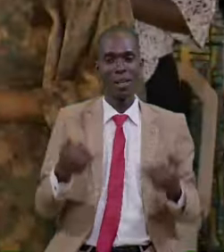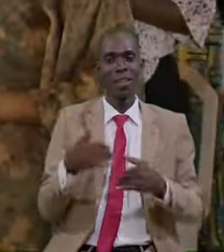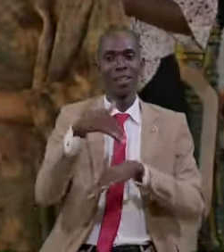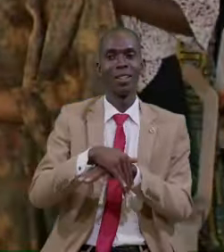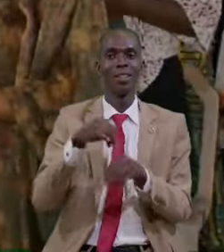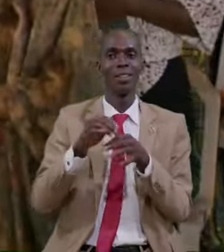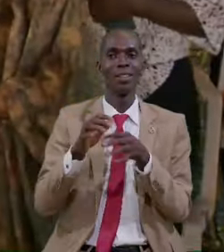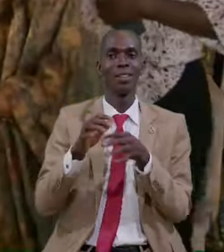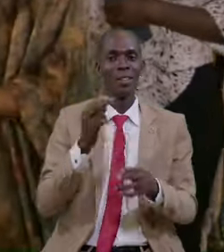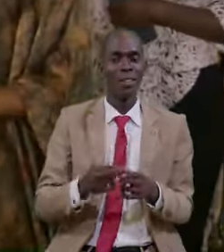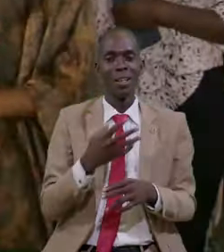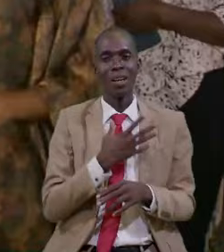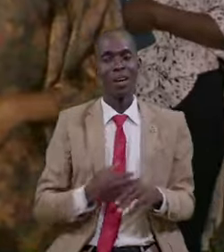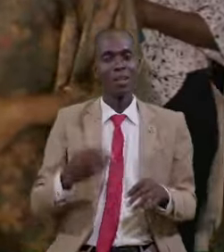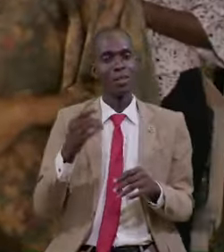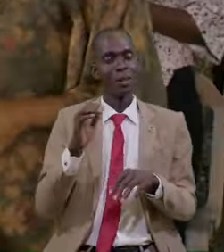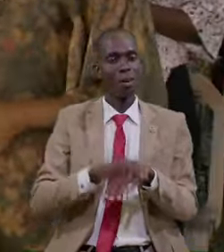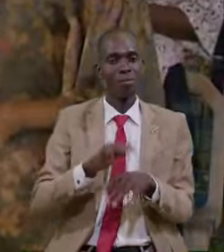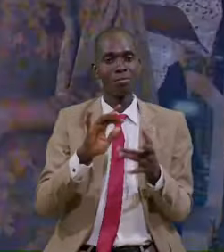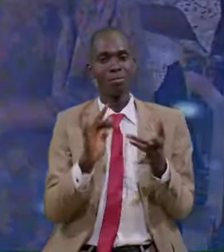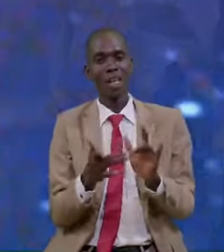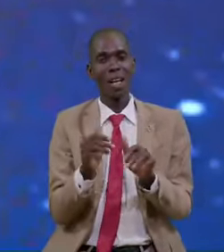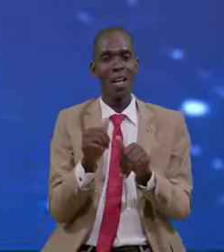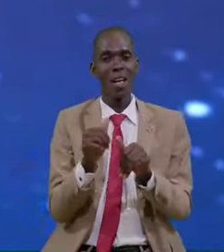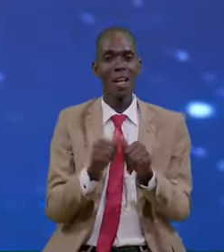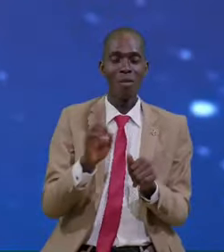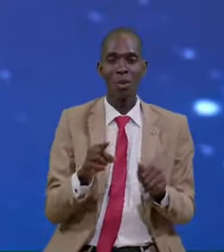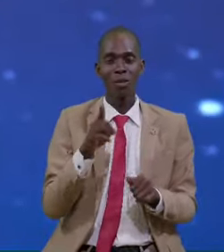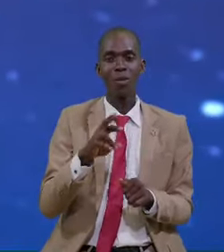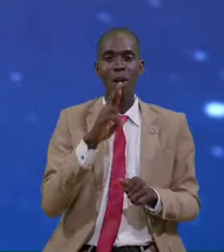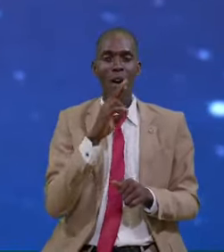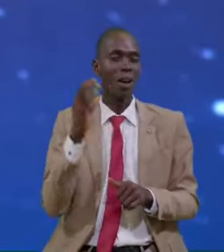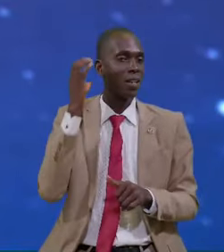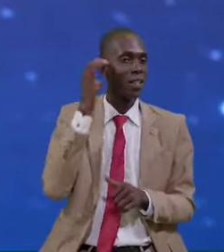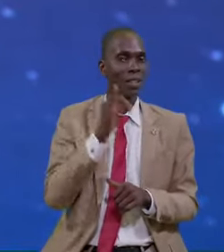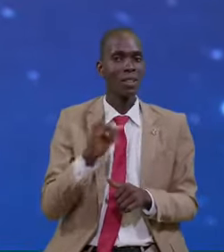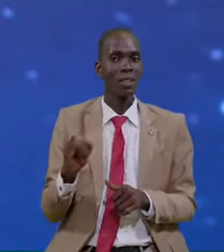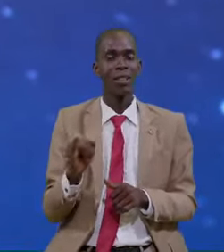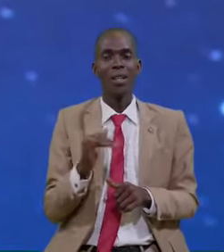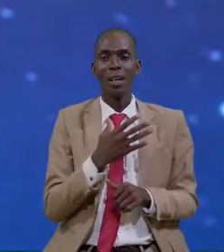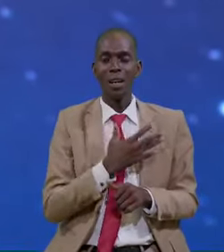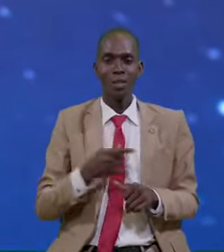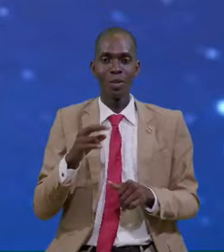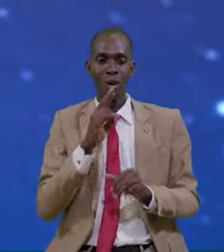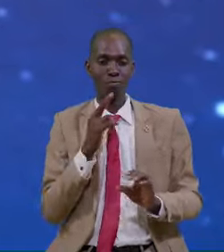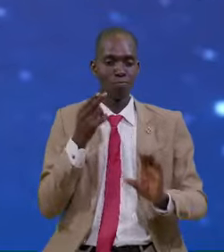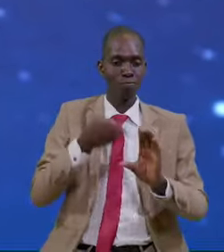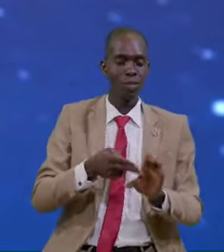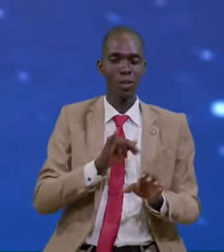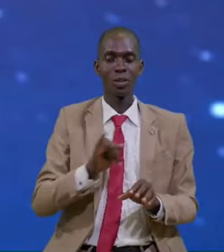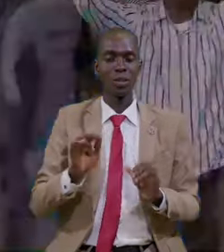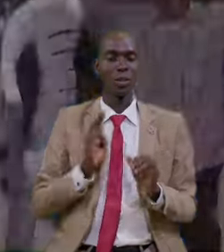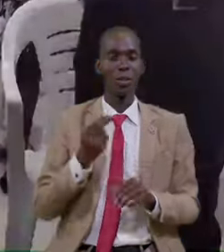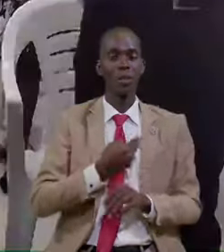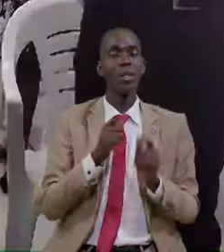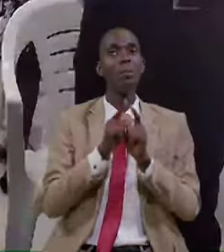And online, everywhere, you are hearing and participating with us, great